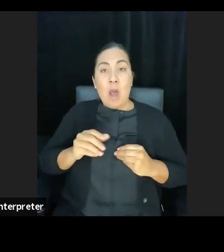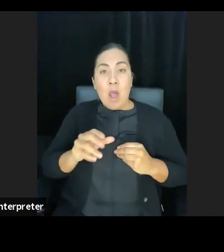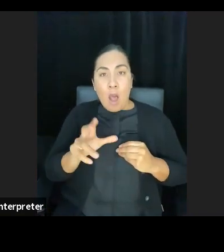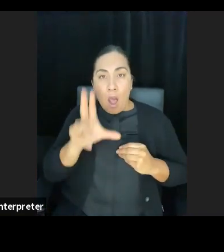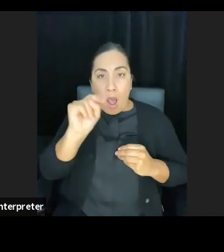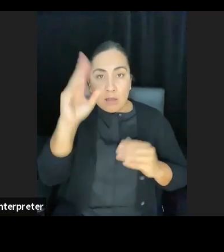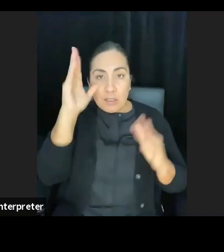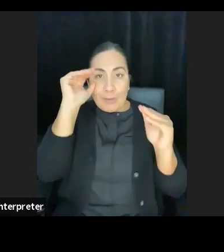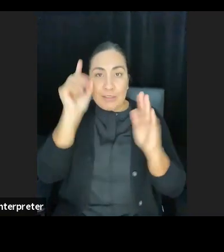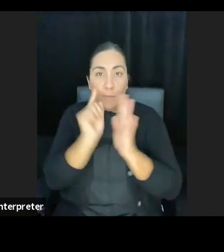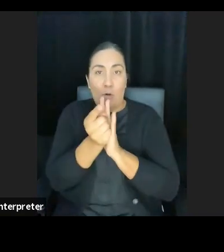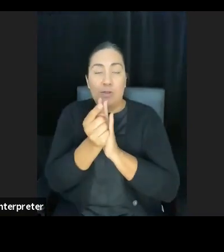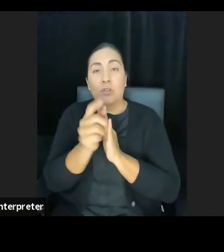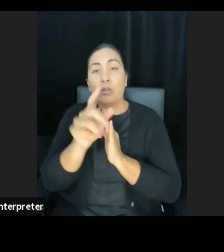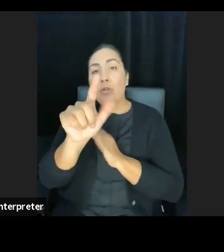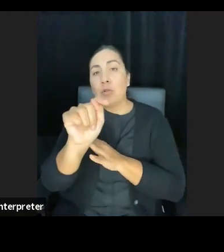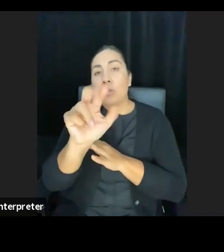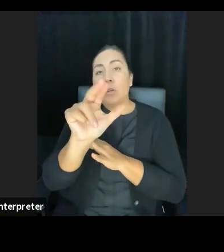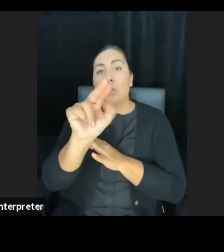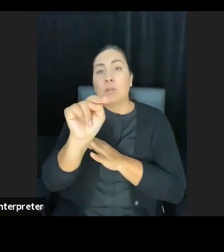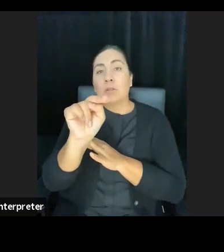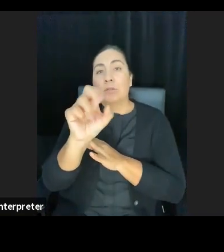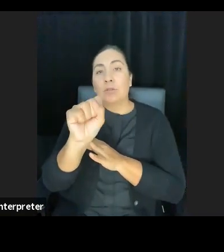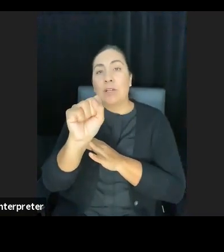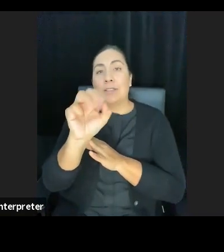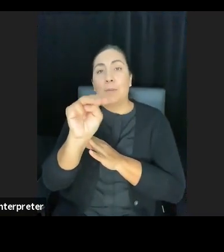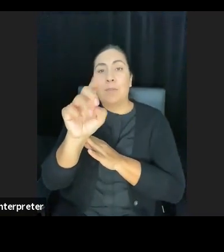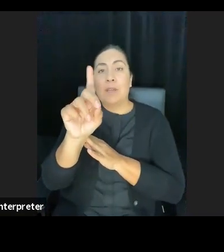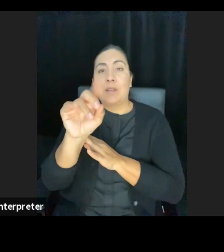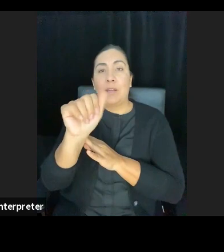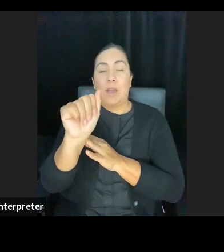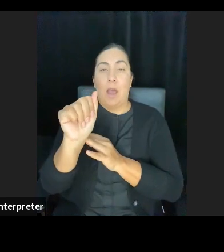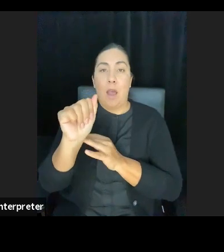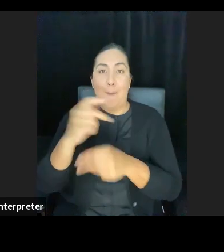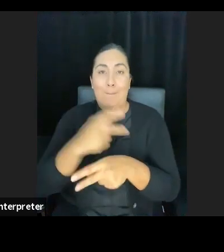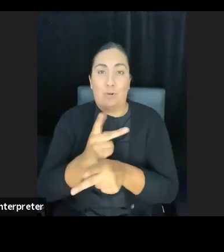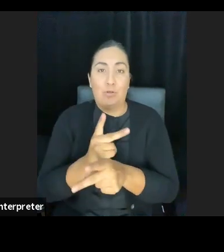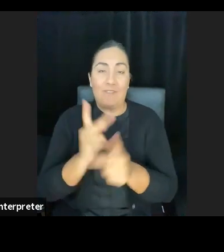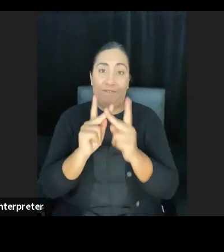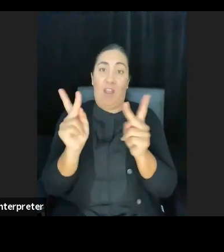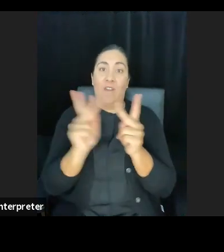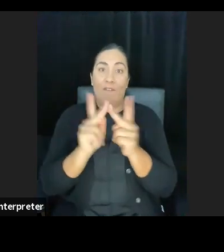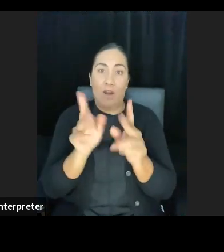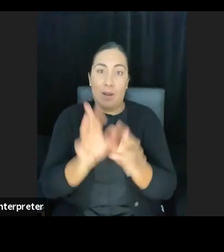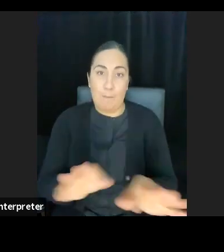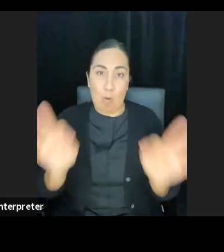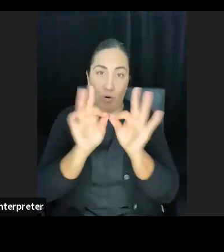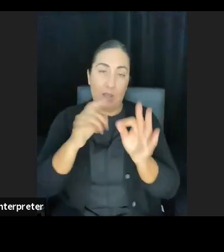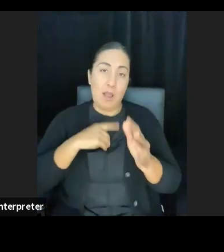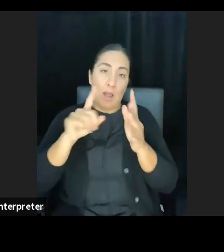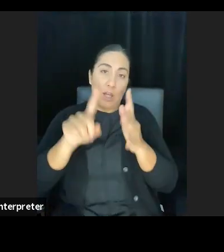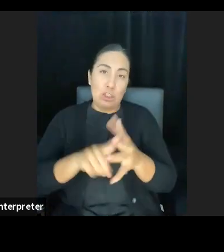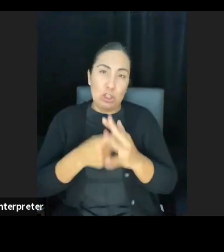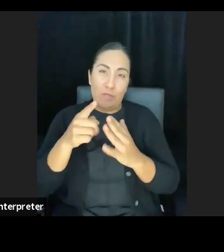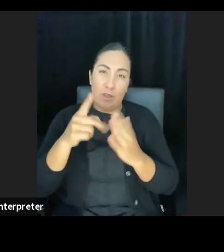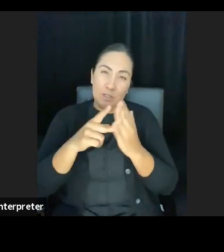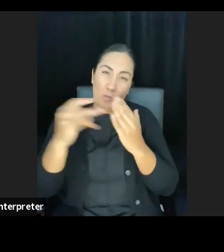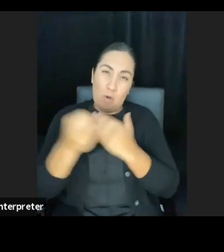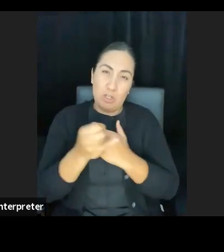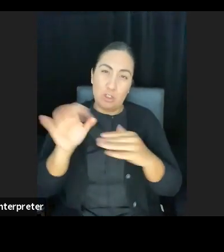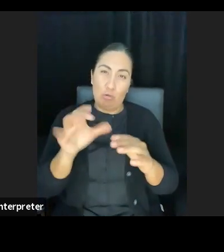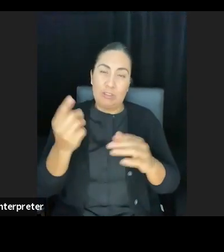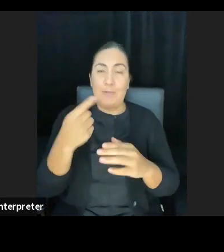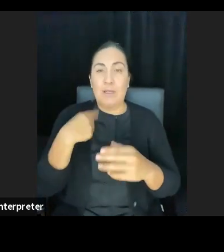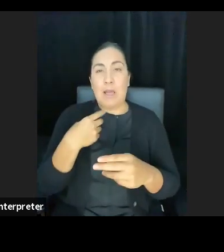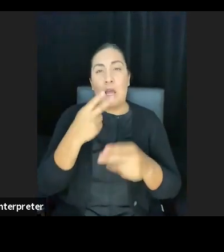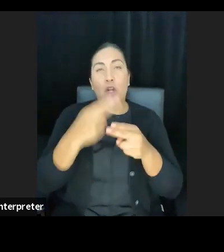felt really, really important. I started this project by doing something I called hashtag walkabout, where I